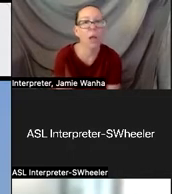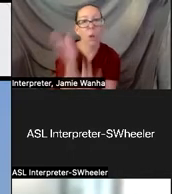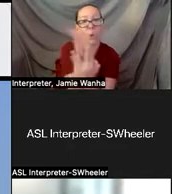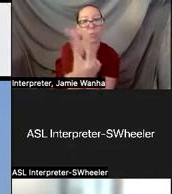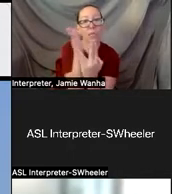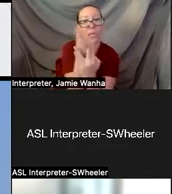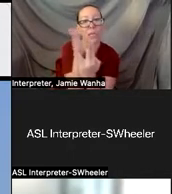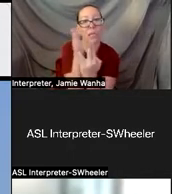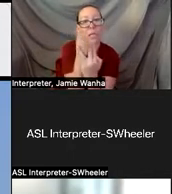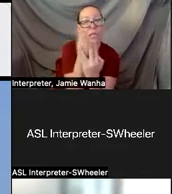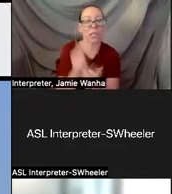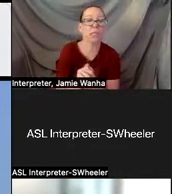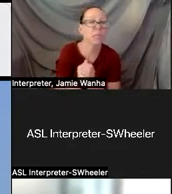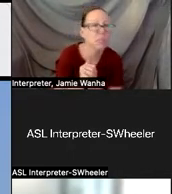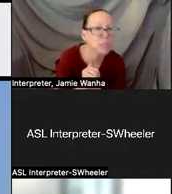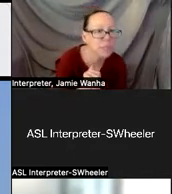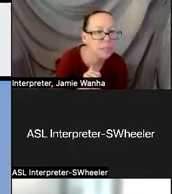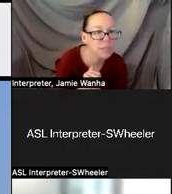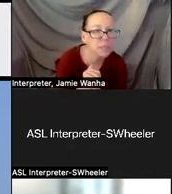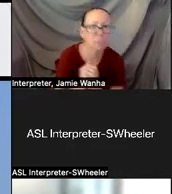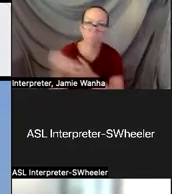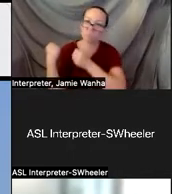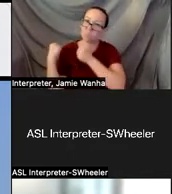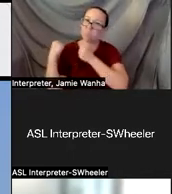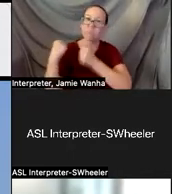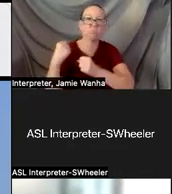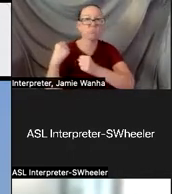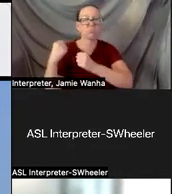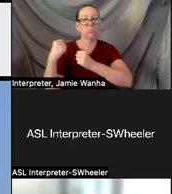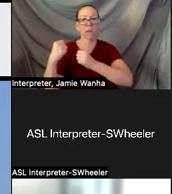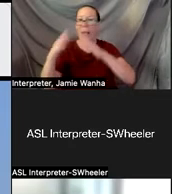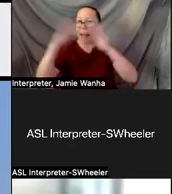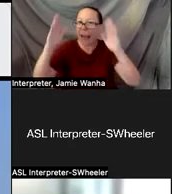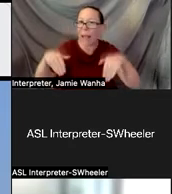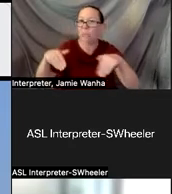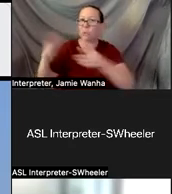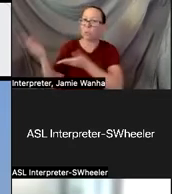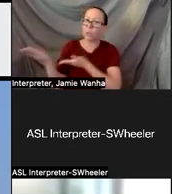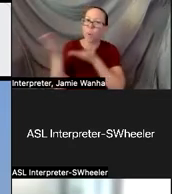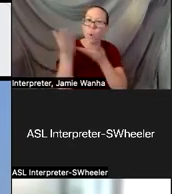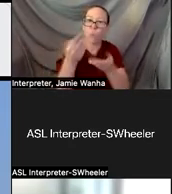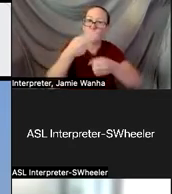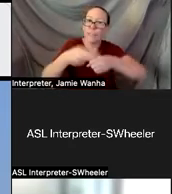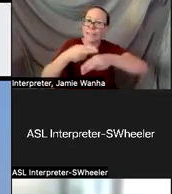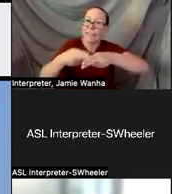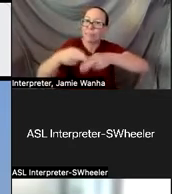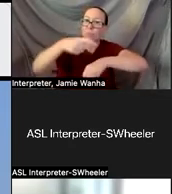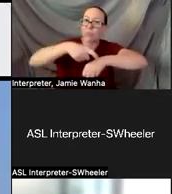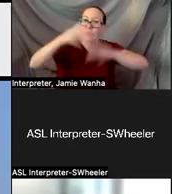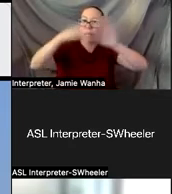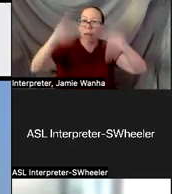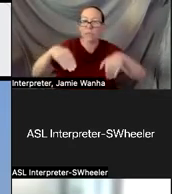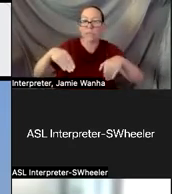a more solid housing footing, being able to bring in temporary housing from FEMA. We're looking at chronic